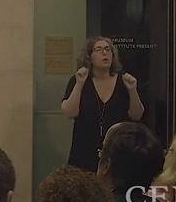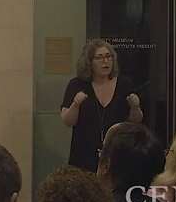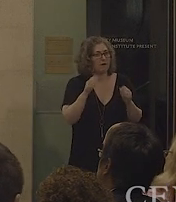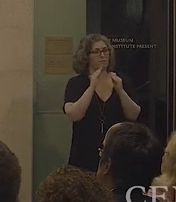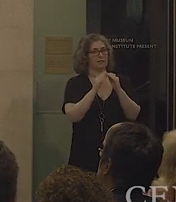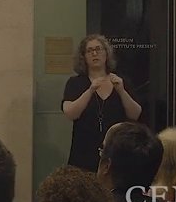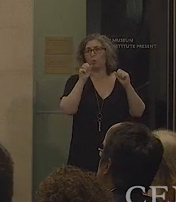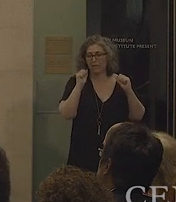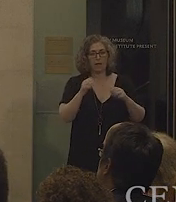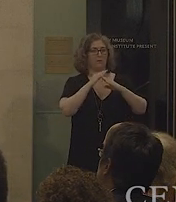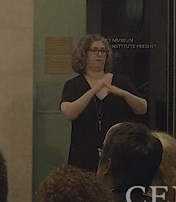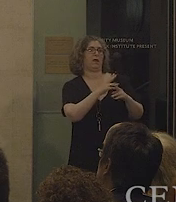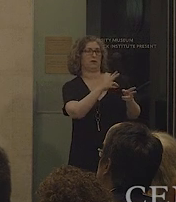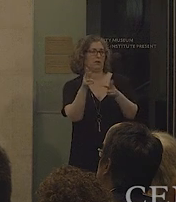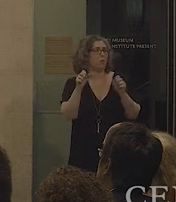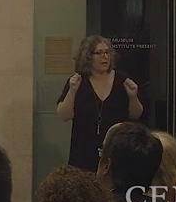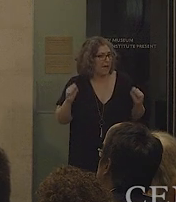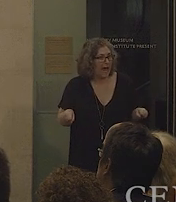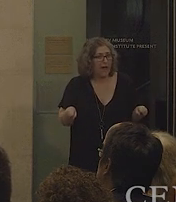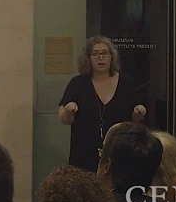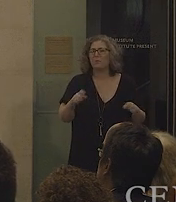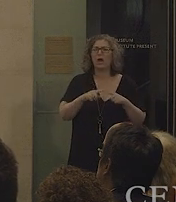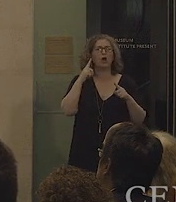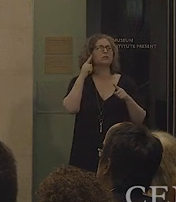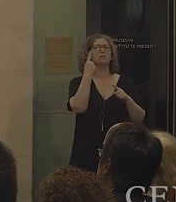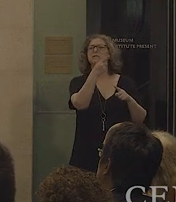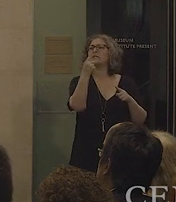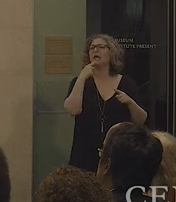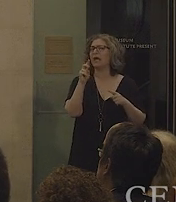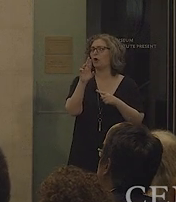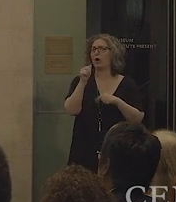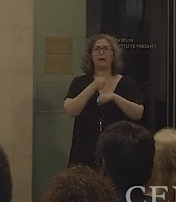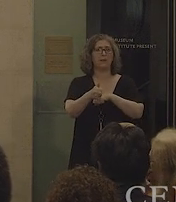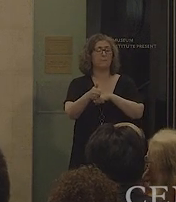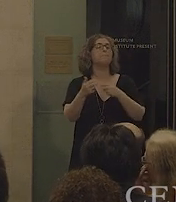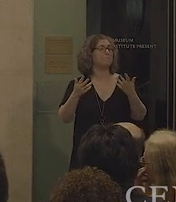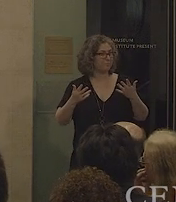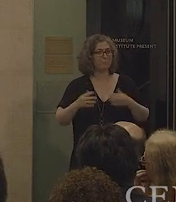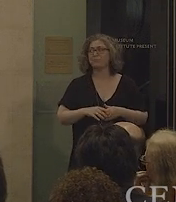and preventable. But you have, I heard somebody out there say, the NRA.